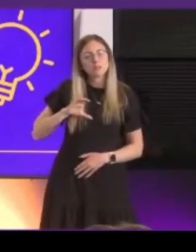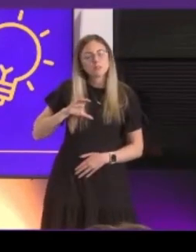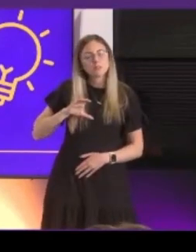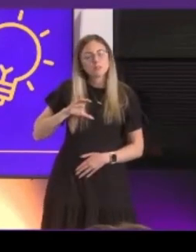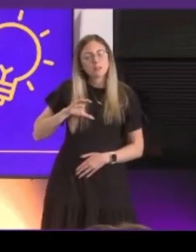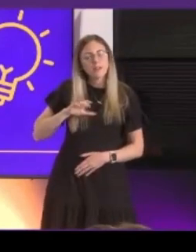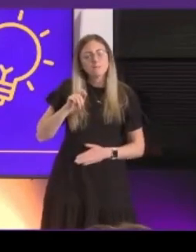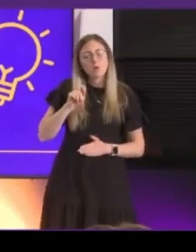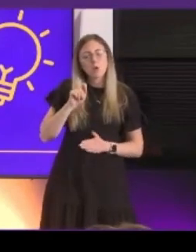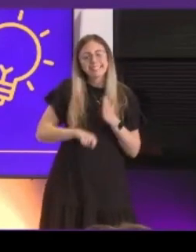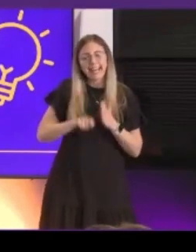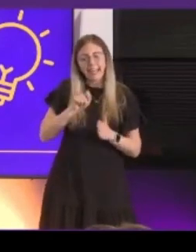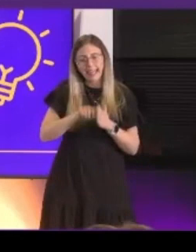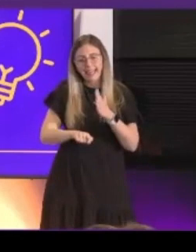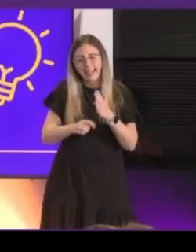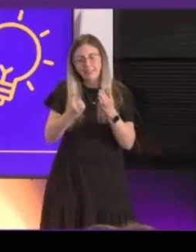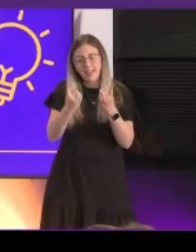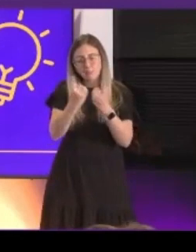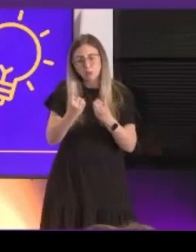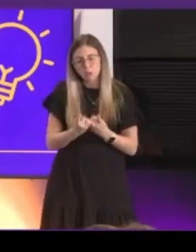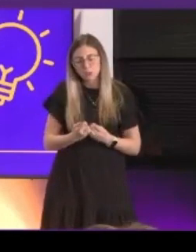owners and business owners?